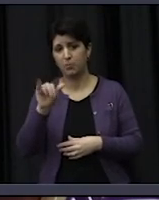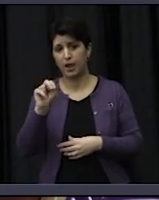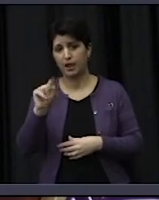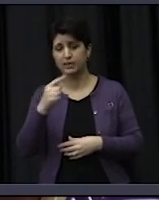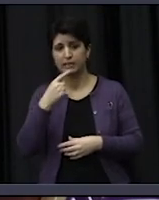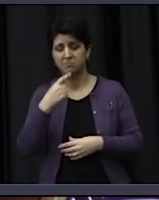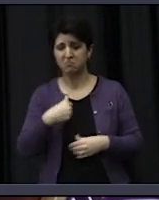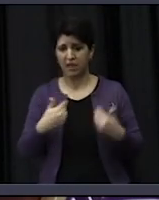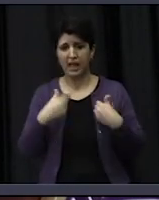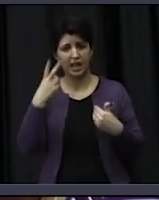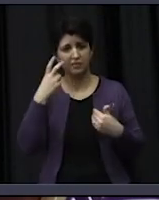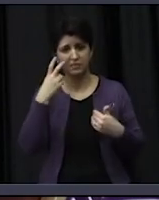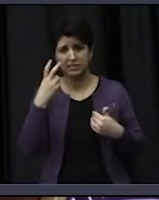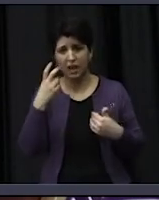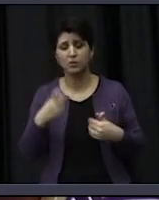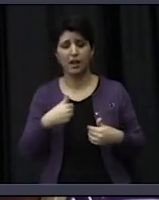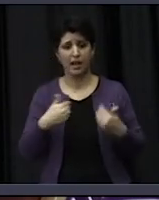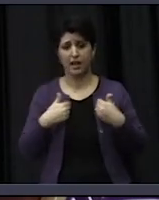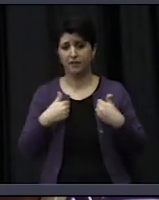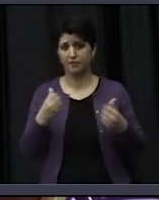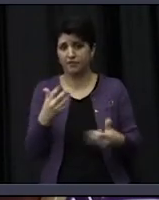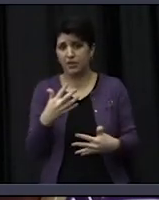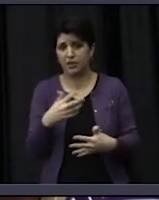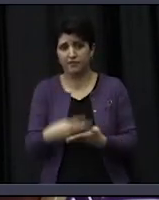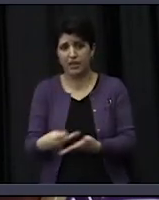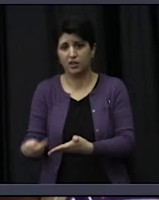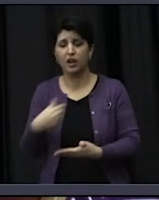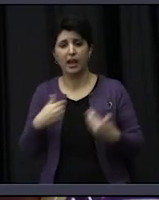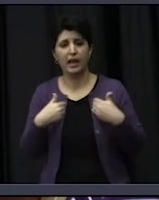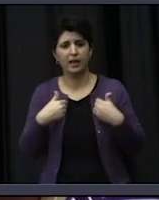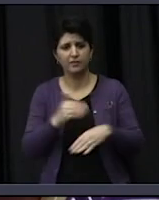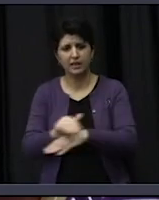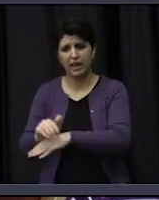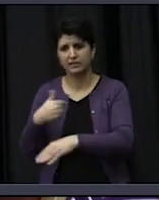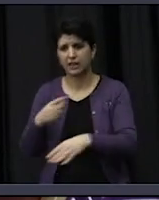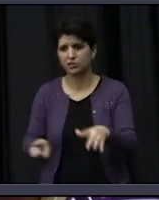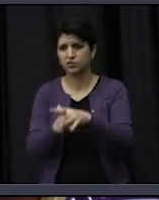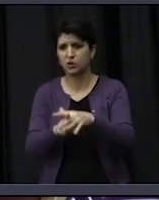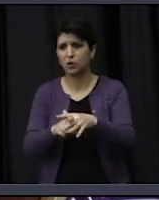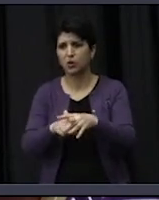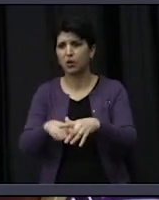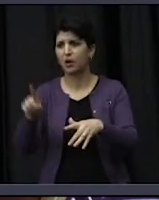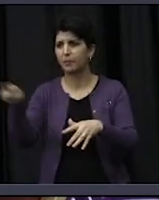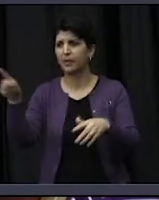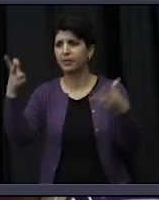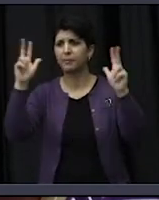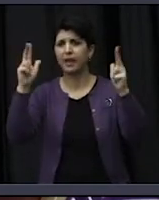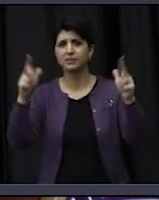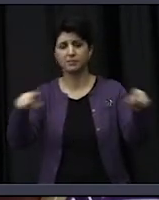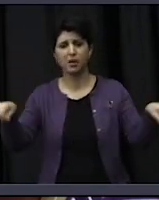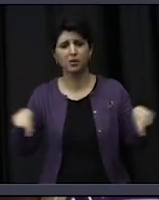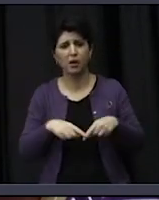insecurity, I have fear of failure. I have nights when I show up at the arena and I'm like, my back hurts, my feet